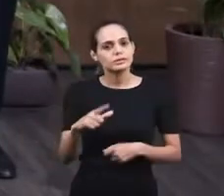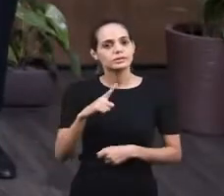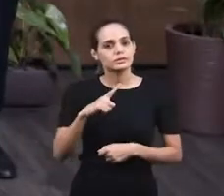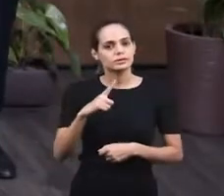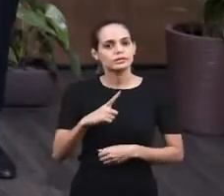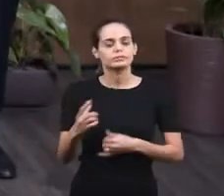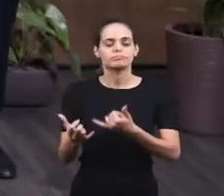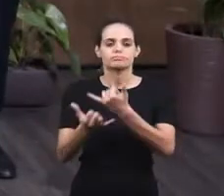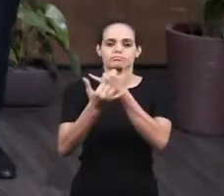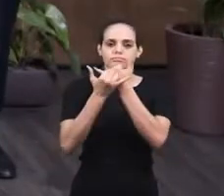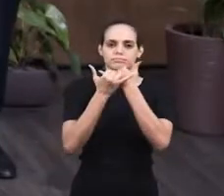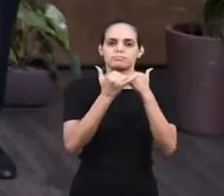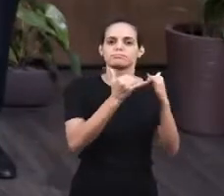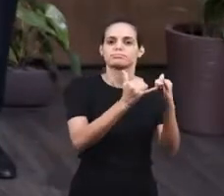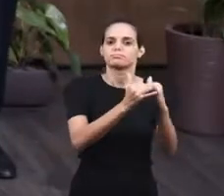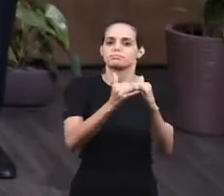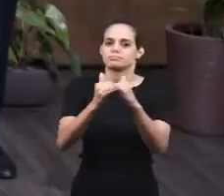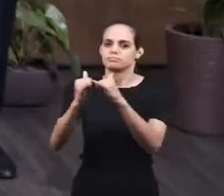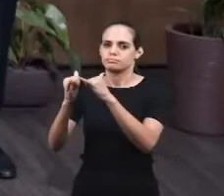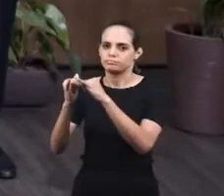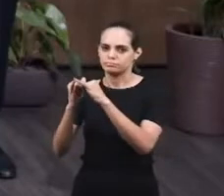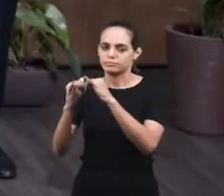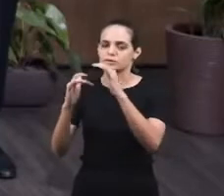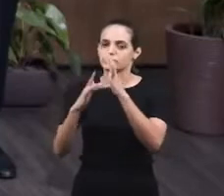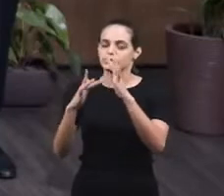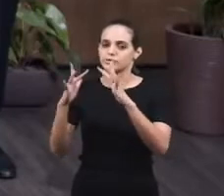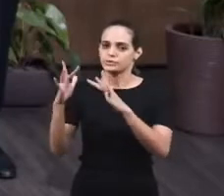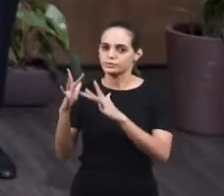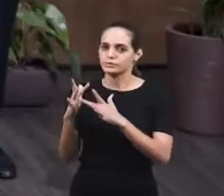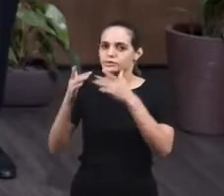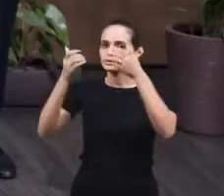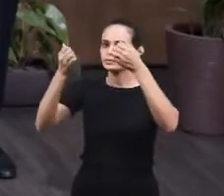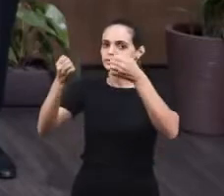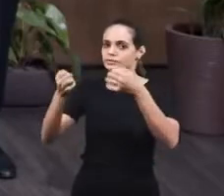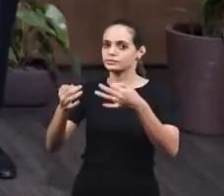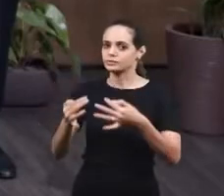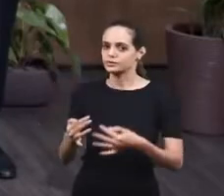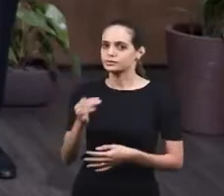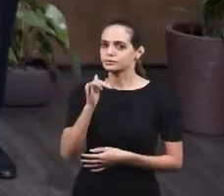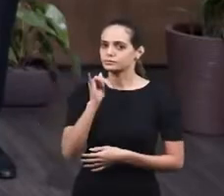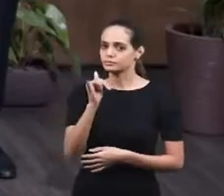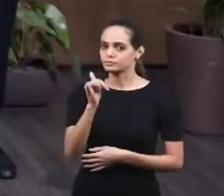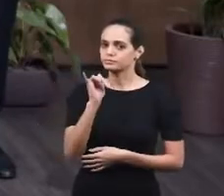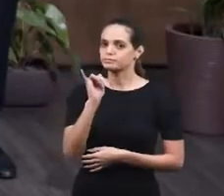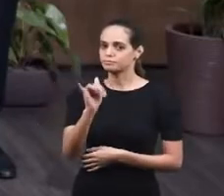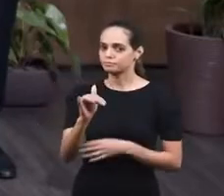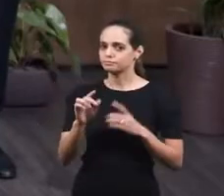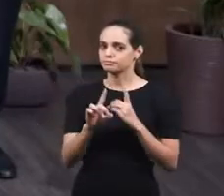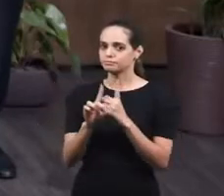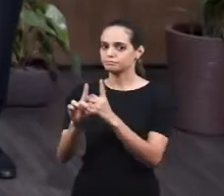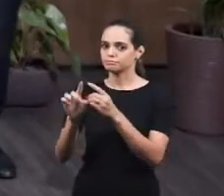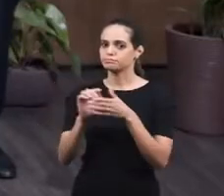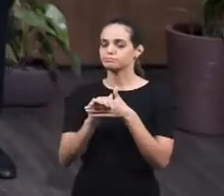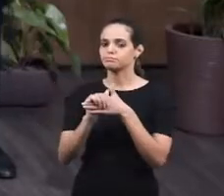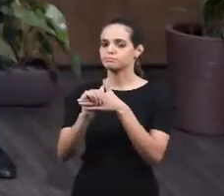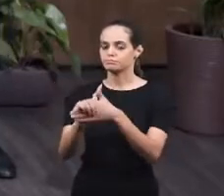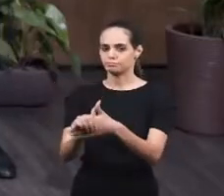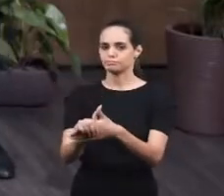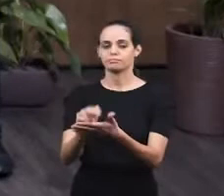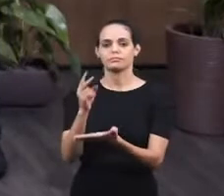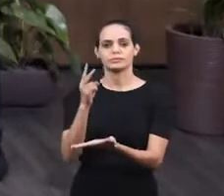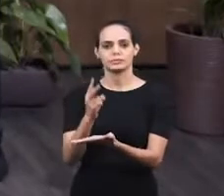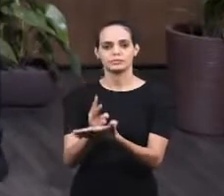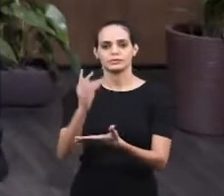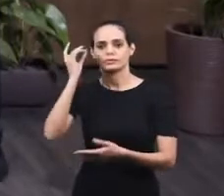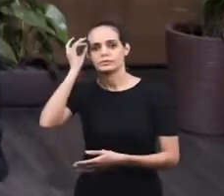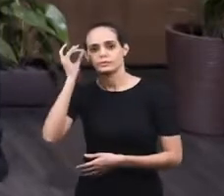But there needs to be forgiveness. Jesus was speaking to those who were led